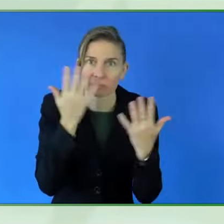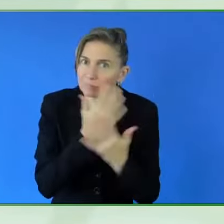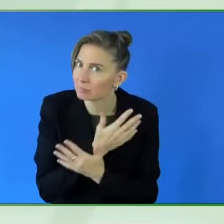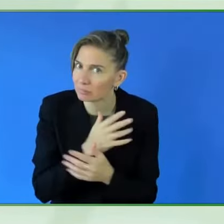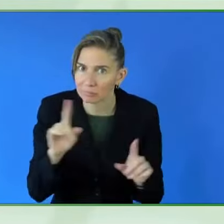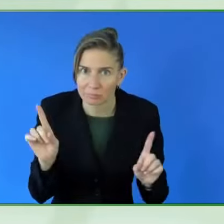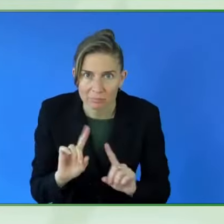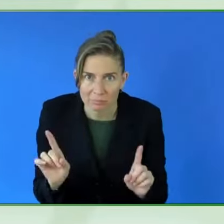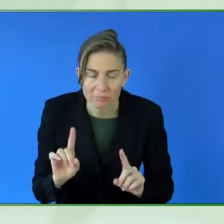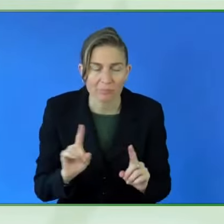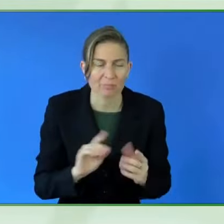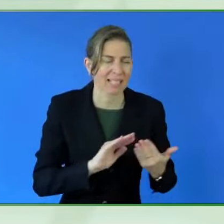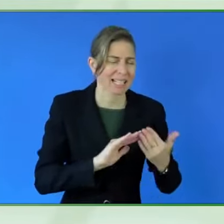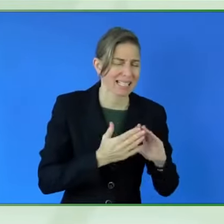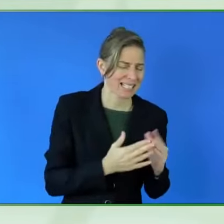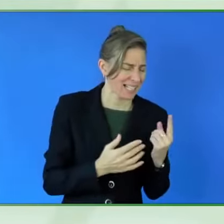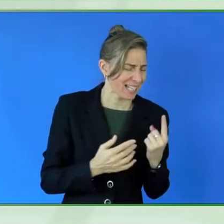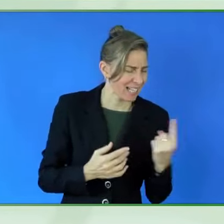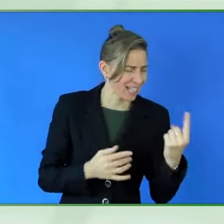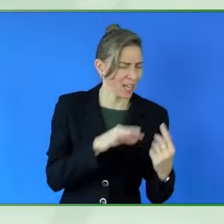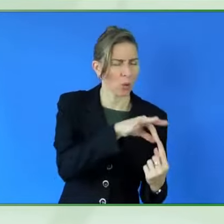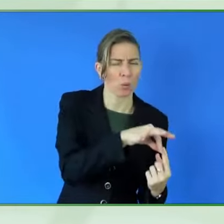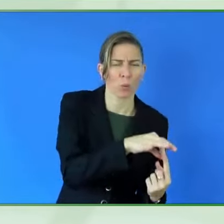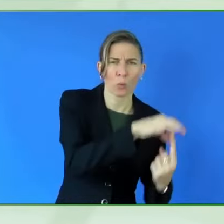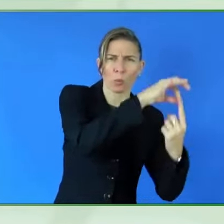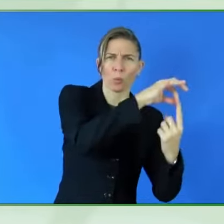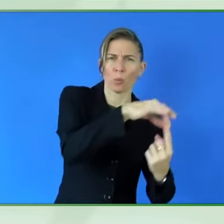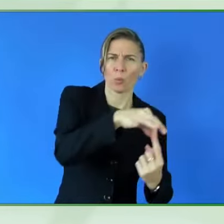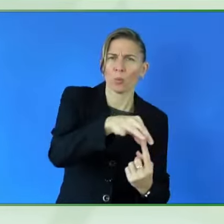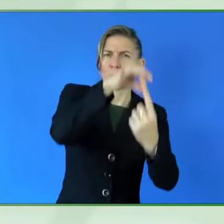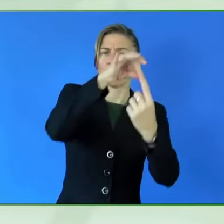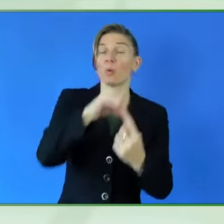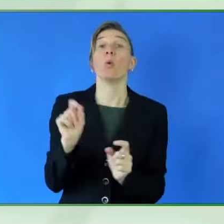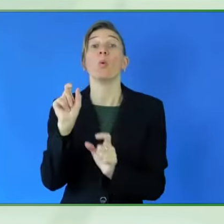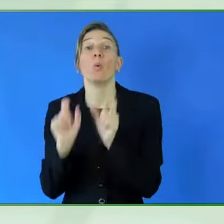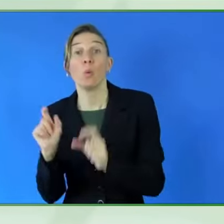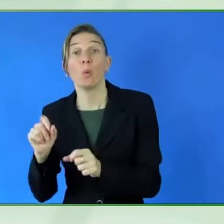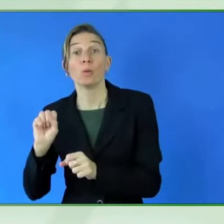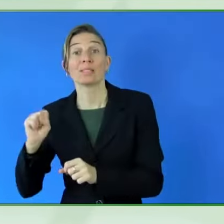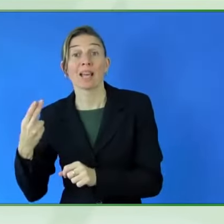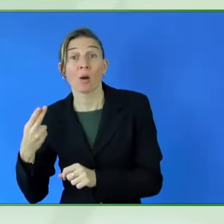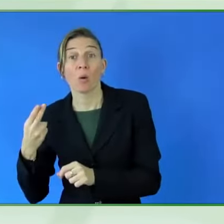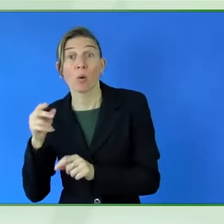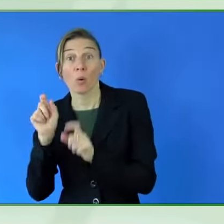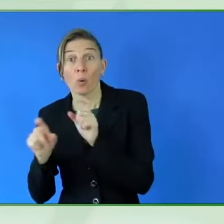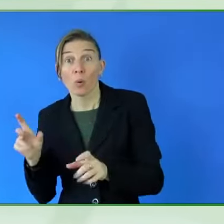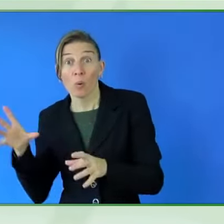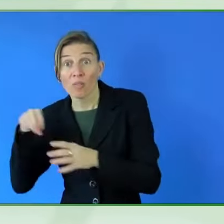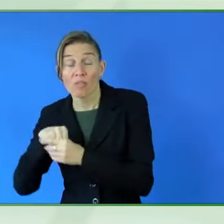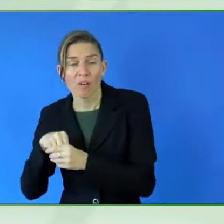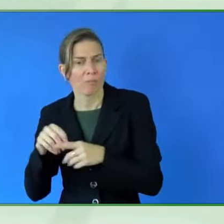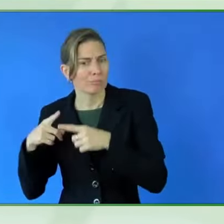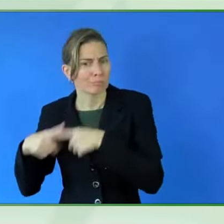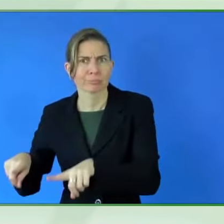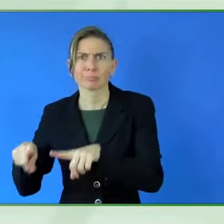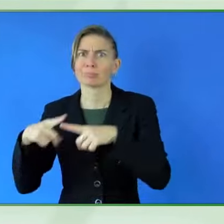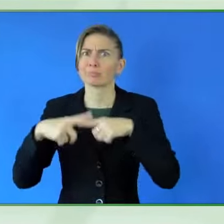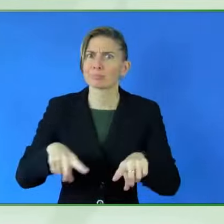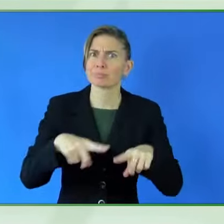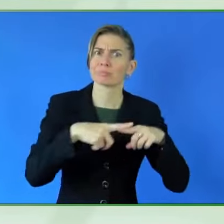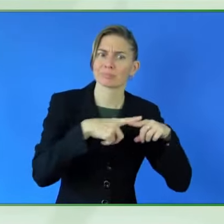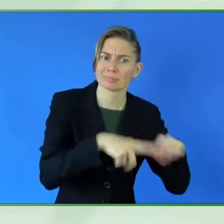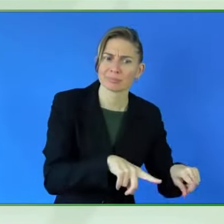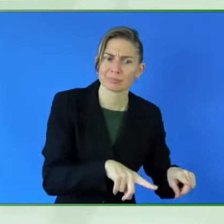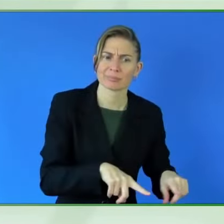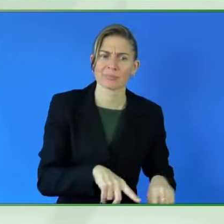unique and the stakeholders are unique as well. And while in, let's say in Quito, we